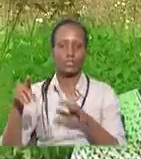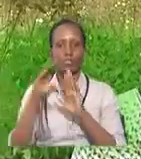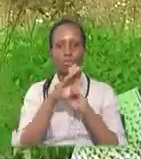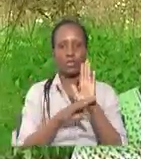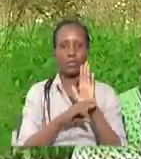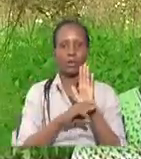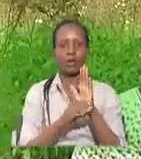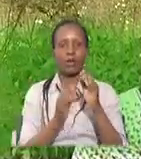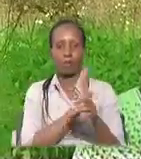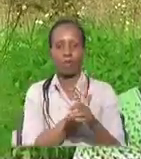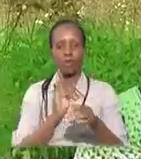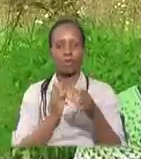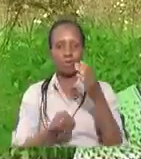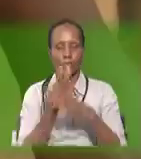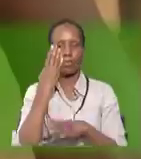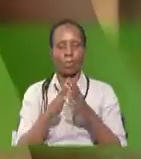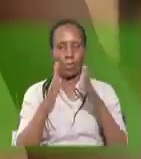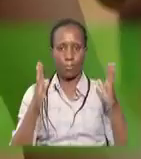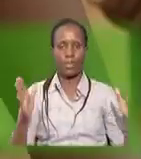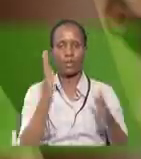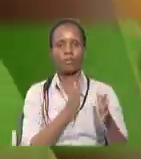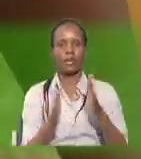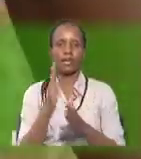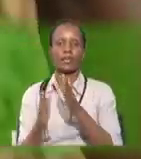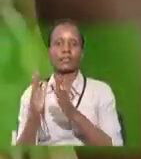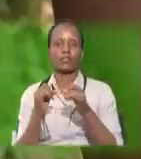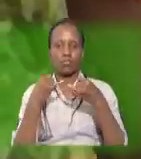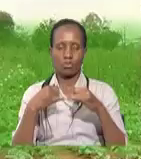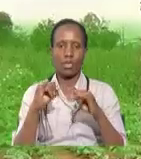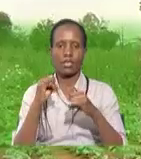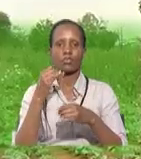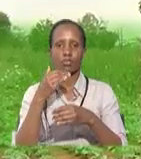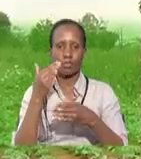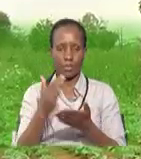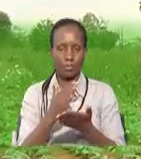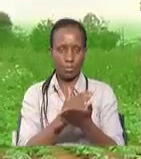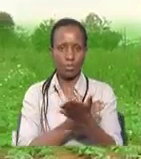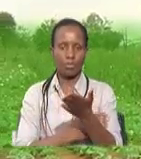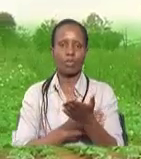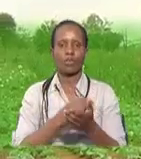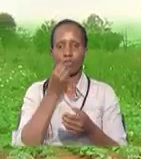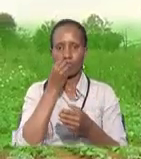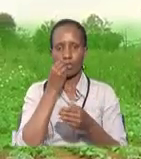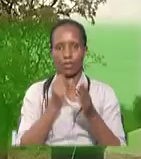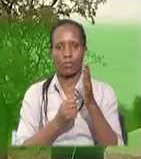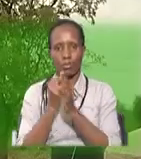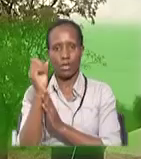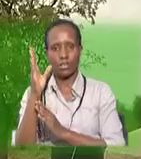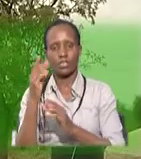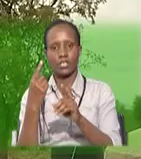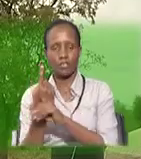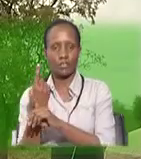has launched an aggressive plan through which it plans to cost-effectively improve crop production in target